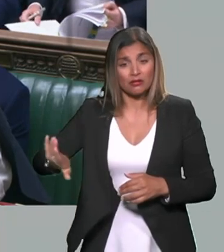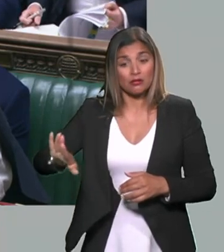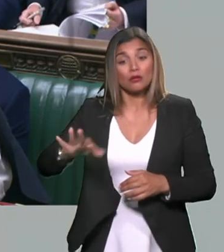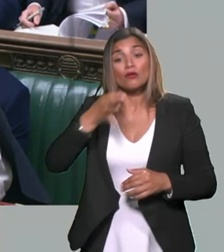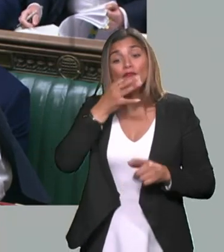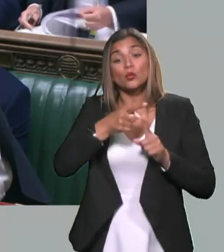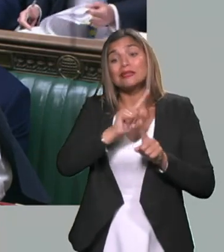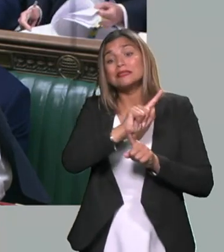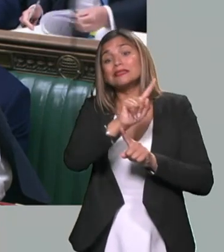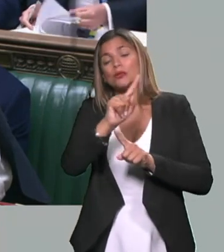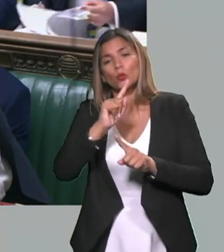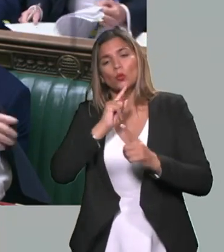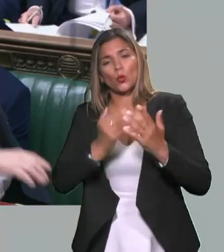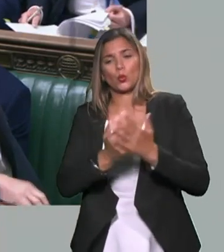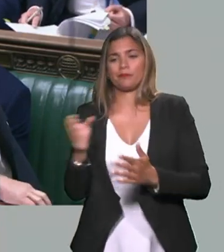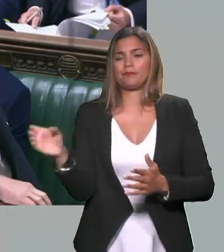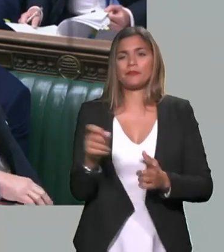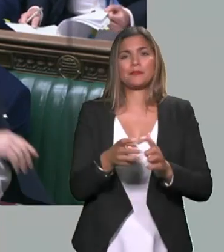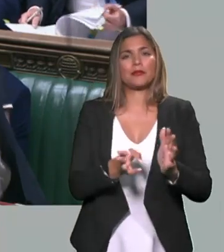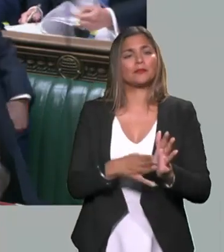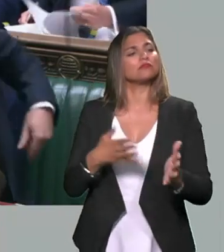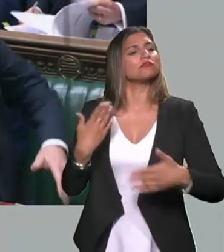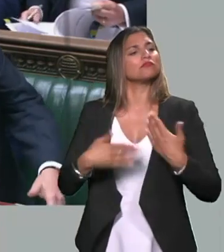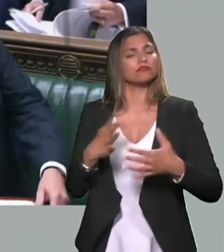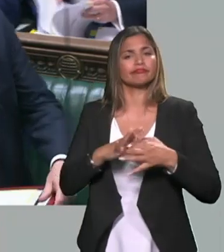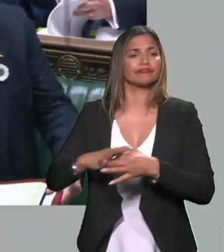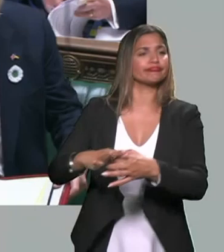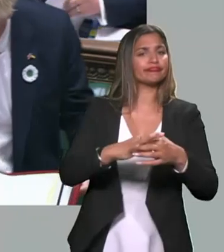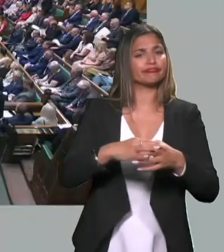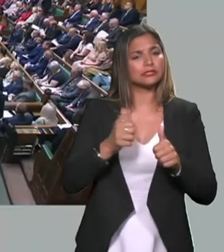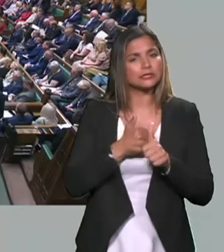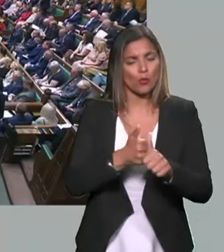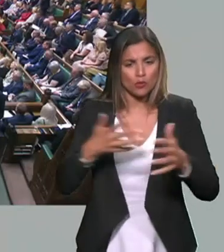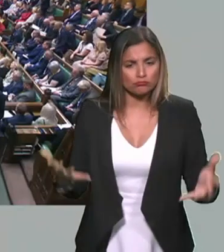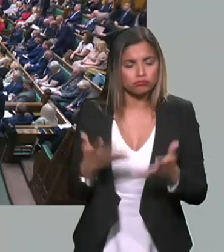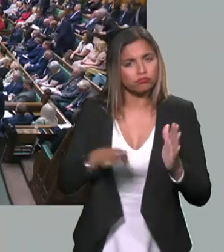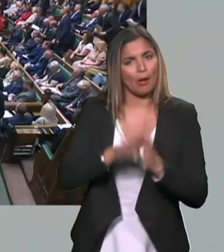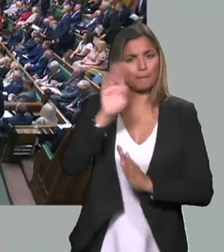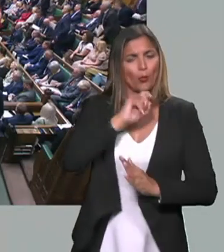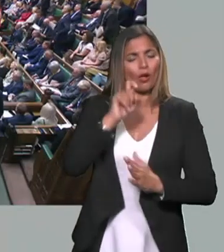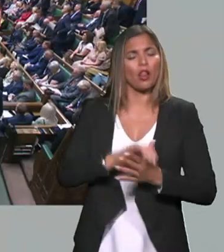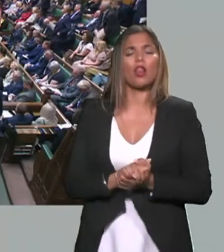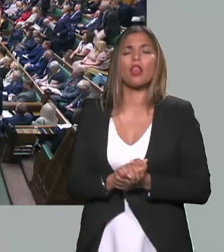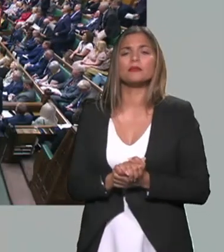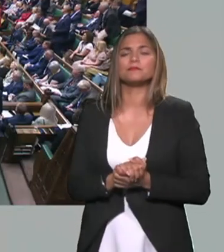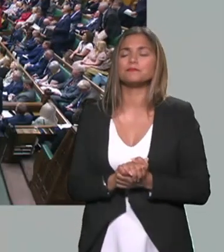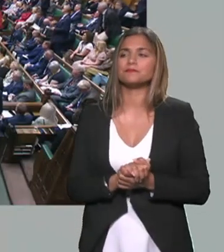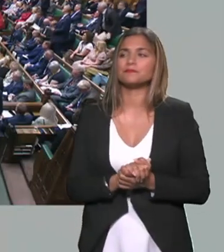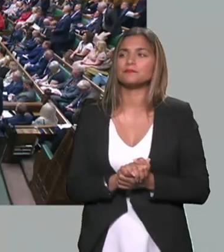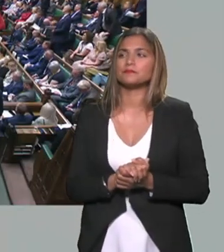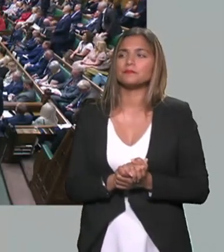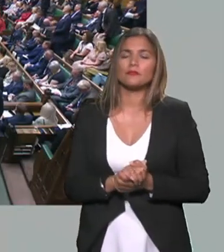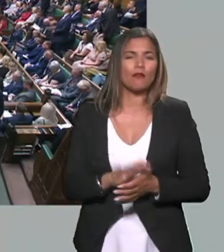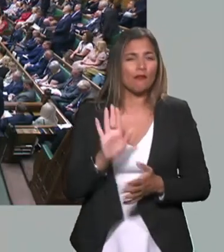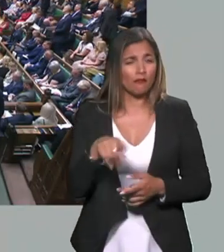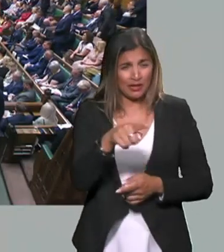is exactly what they will do. They will unite around the winner and do just that. Yeah. Yes, Starmer. He's been saying all week